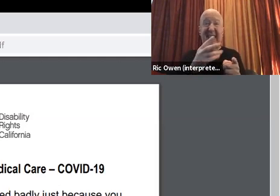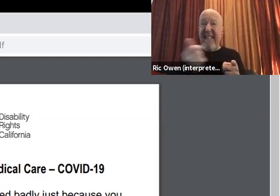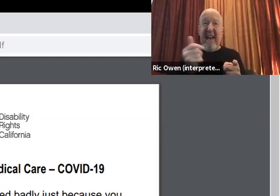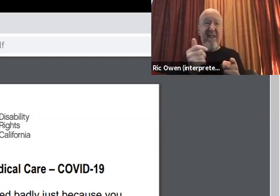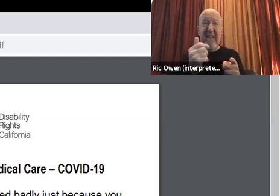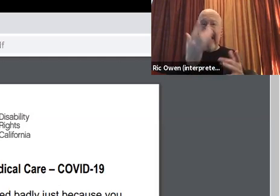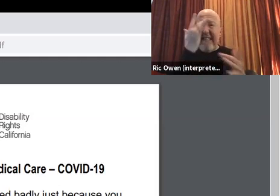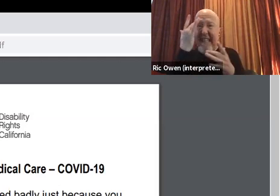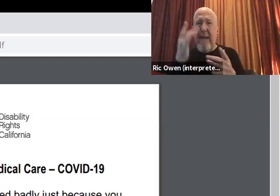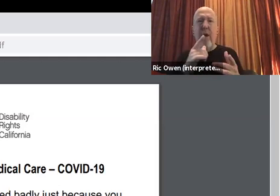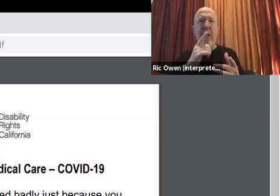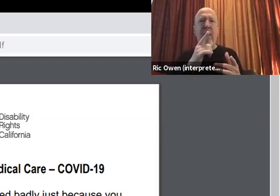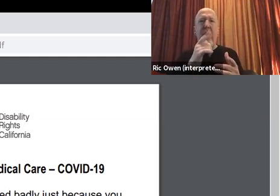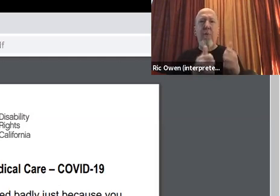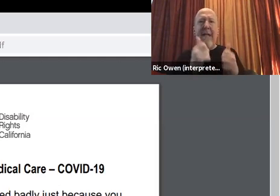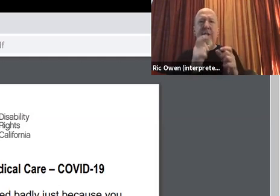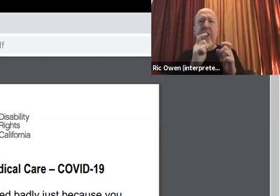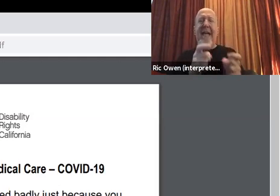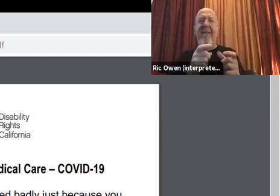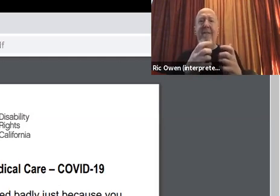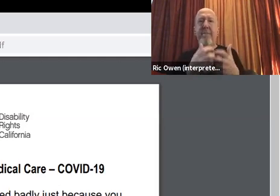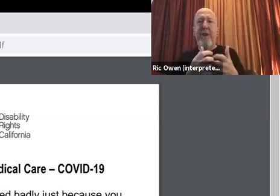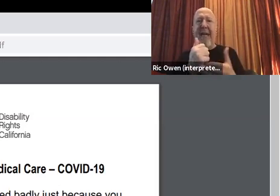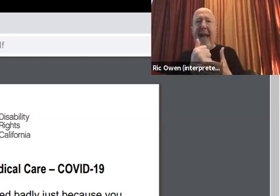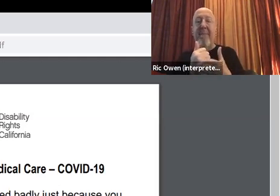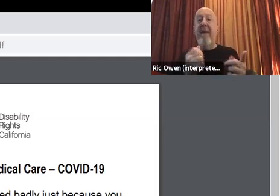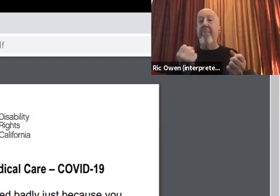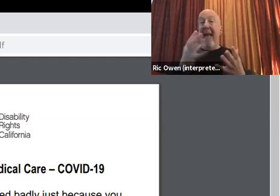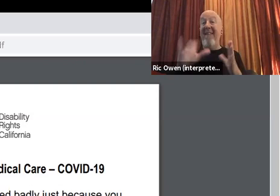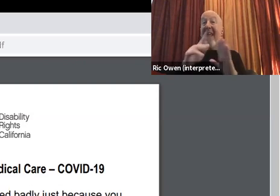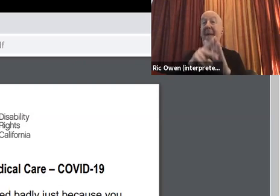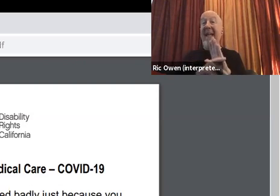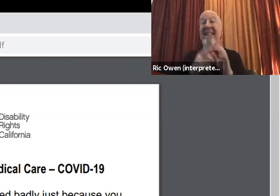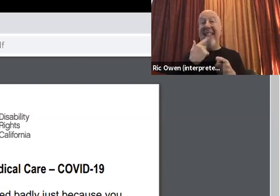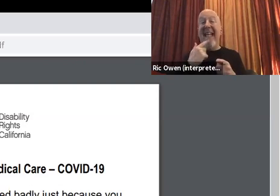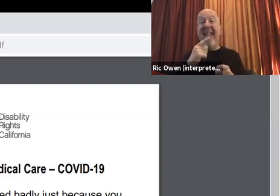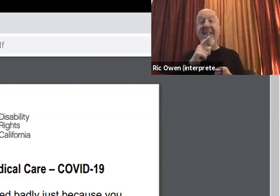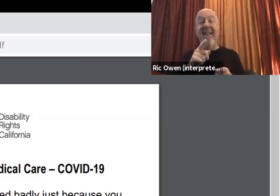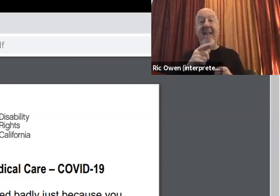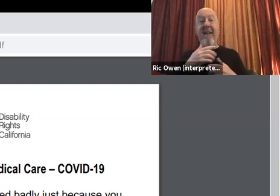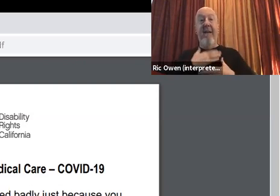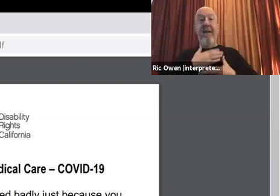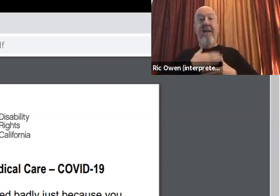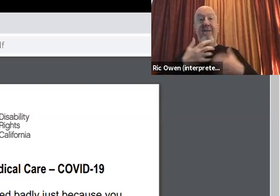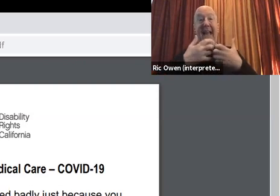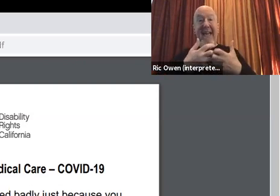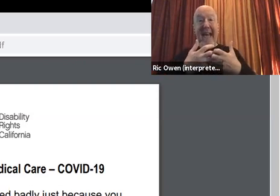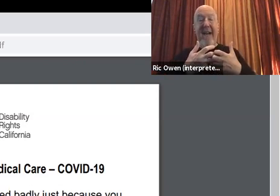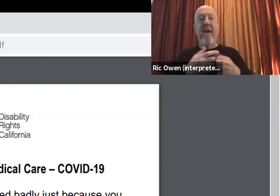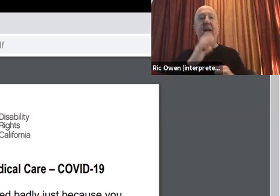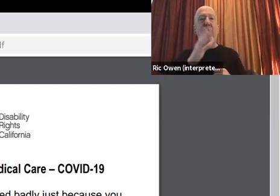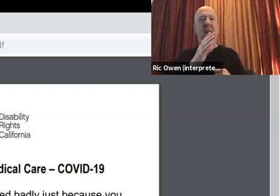lot of those policies have suggested or stated that ventilators will be